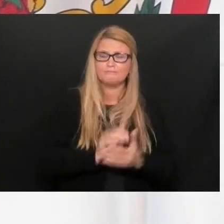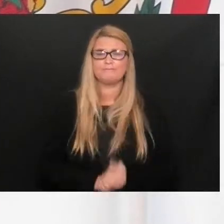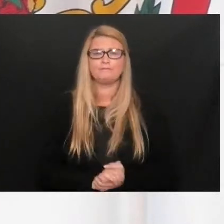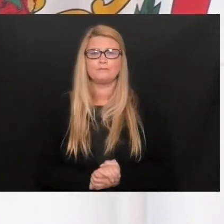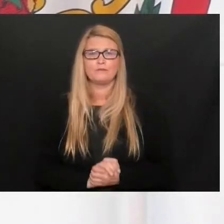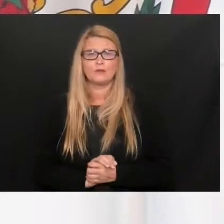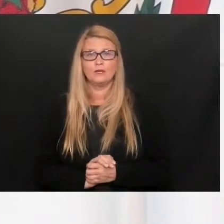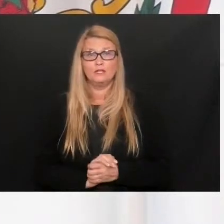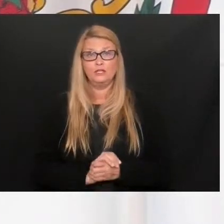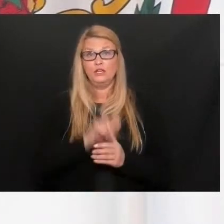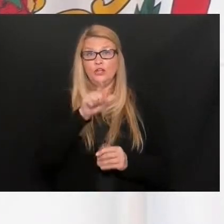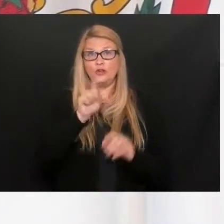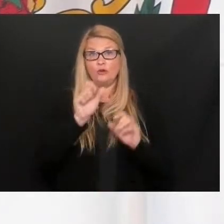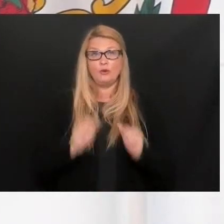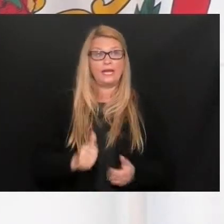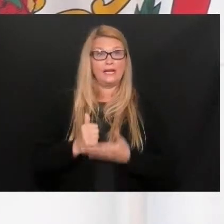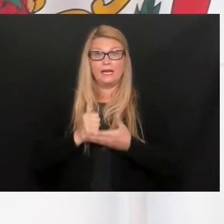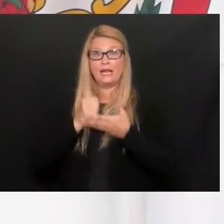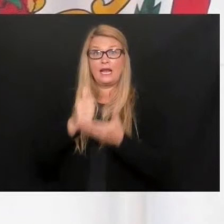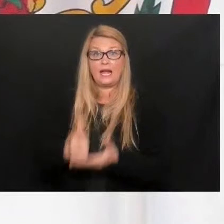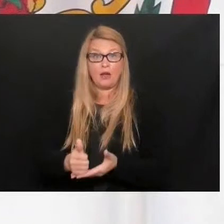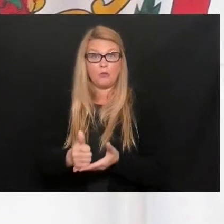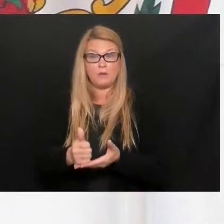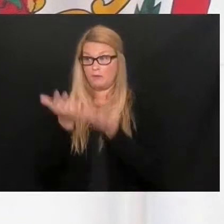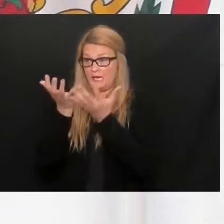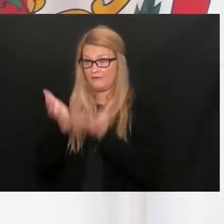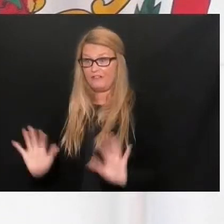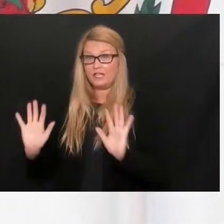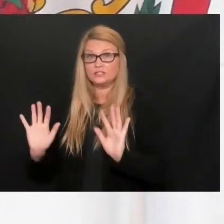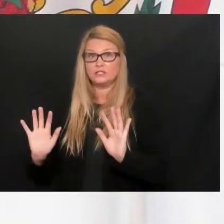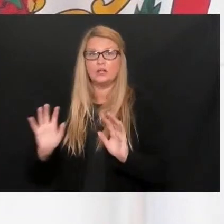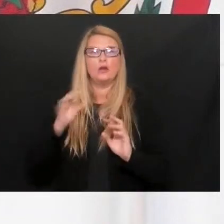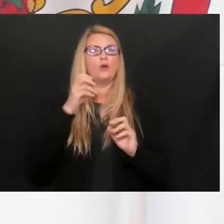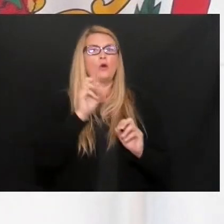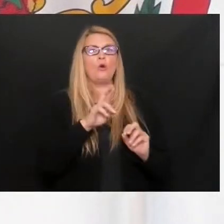you can either contribute to it being over, or you contribute to the